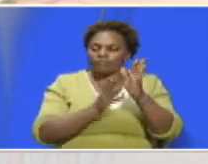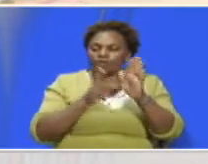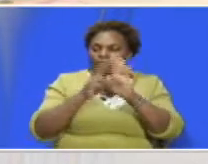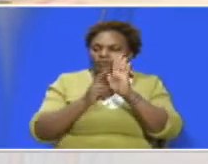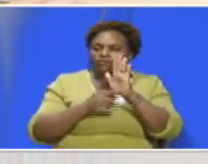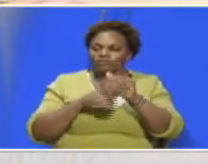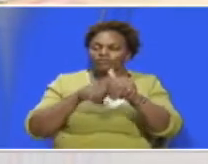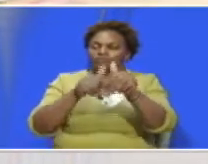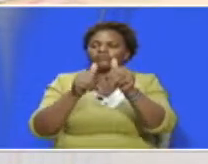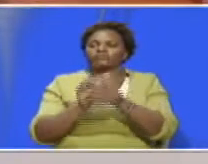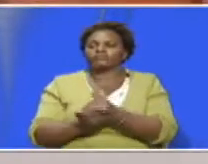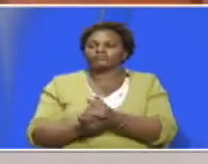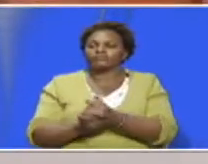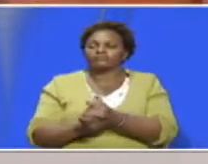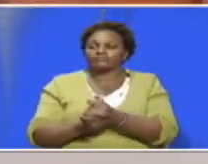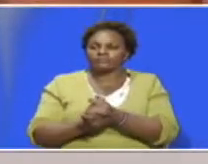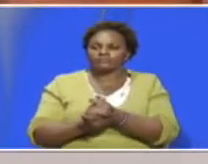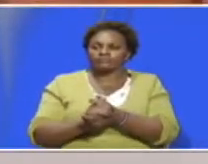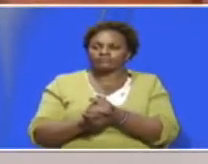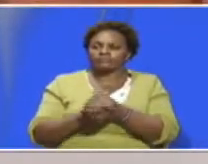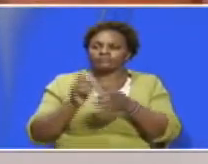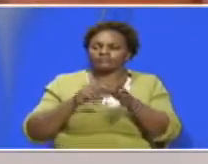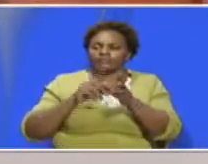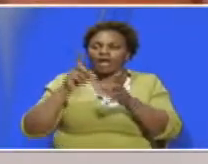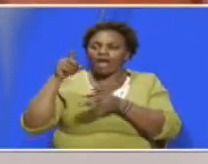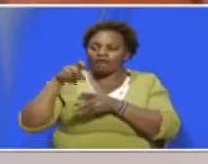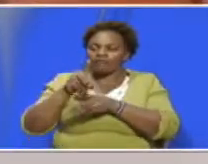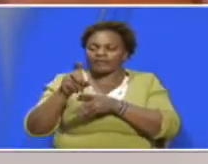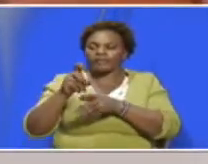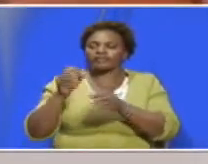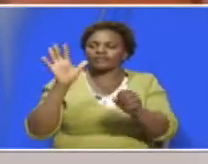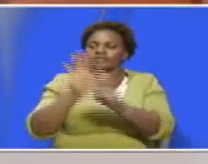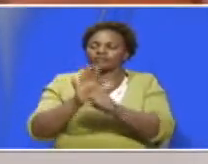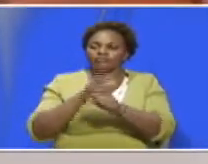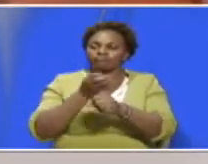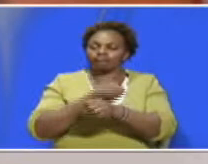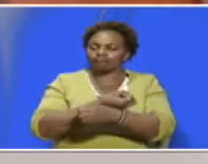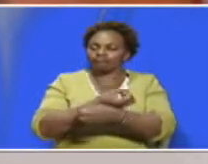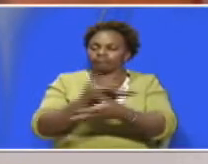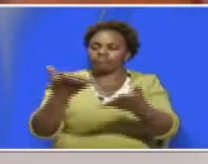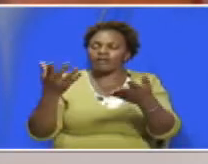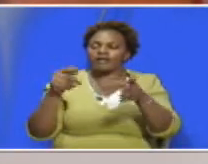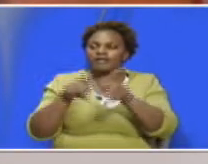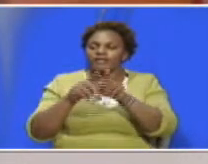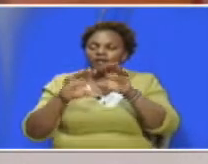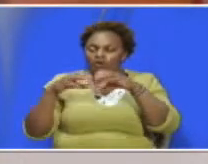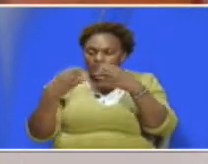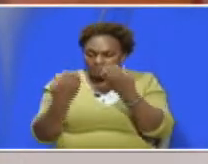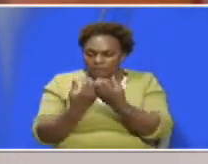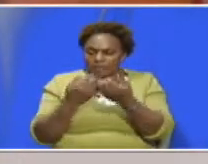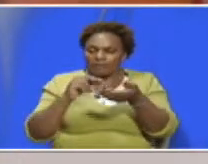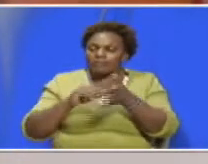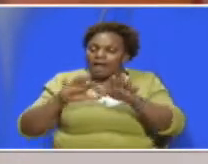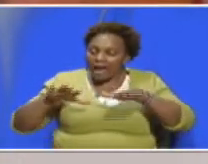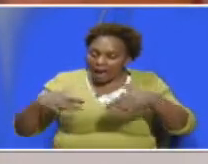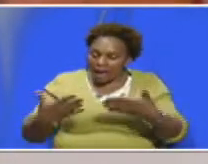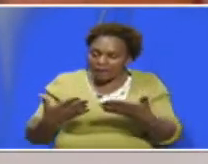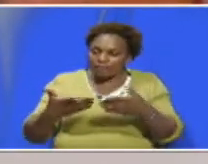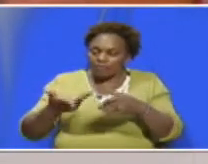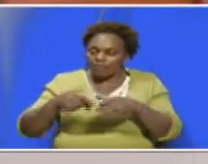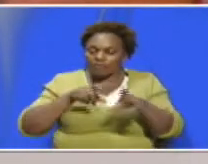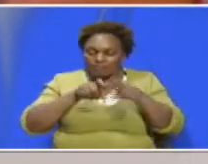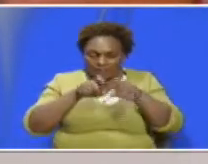vaccination coverage. When the virus is circulating in our community, depending on how we manage